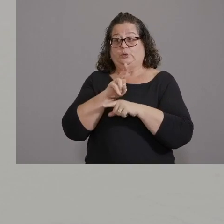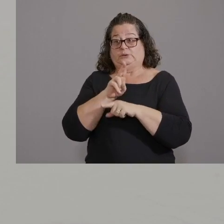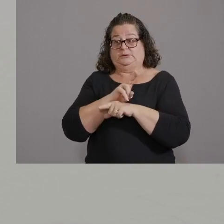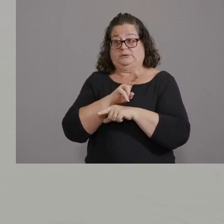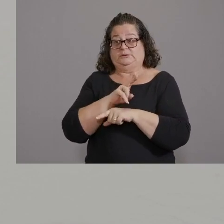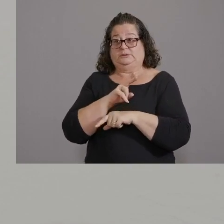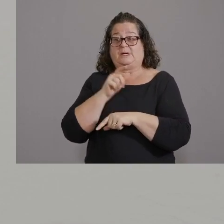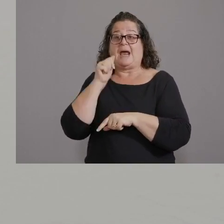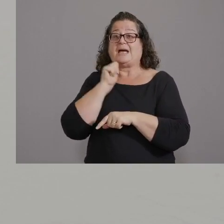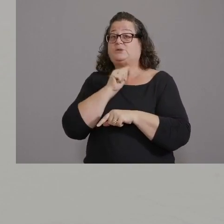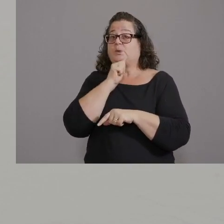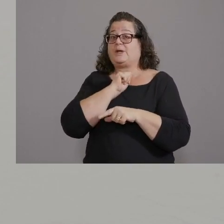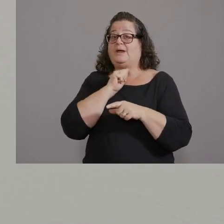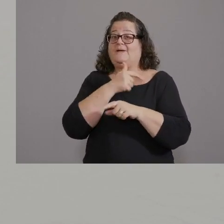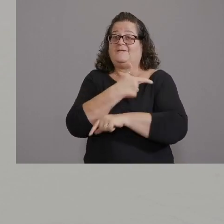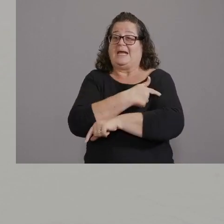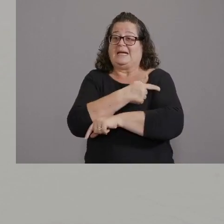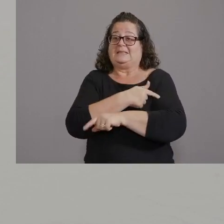have